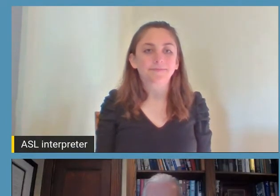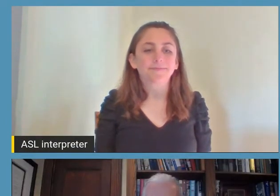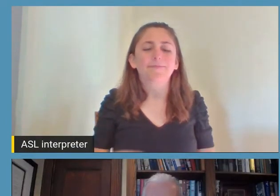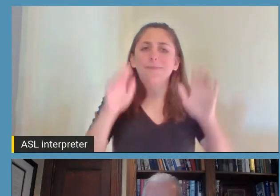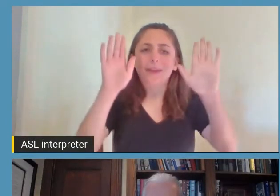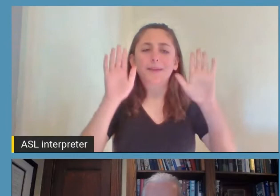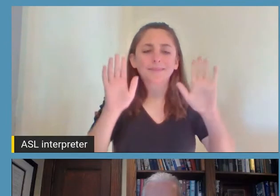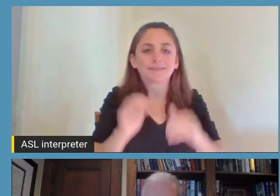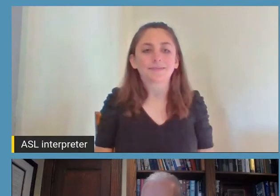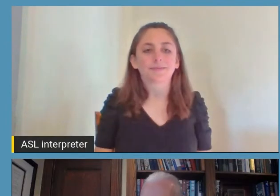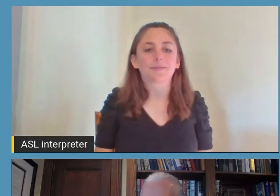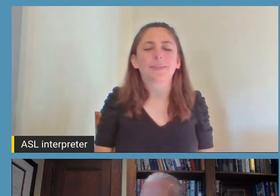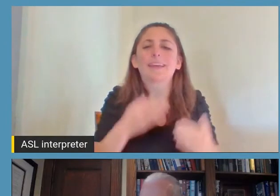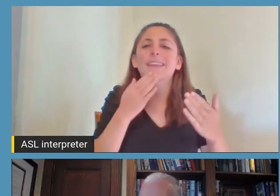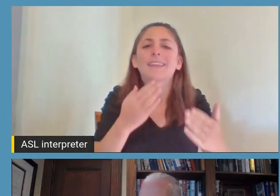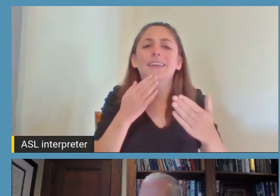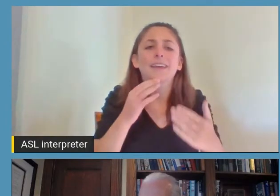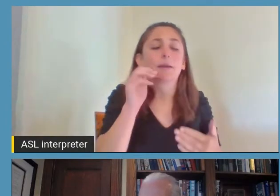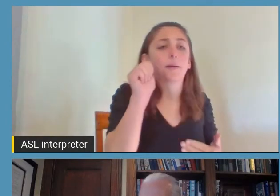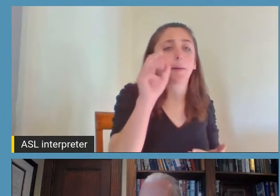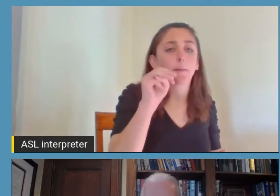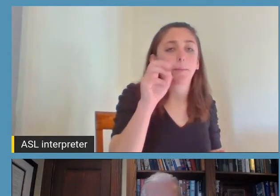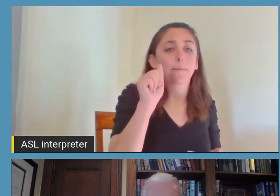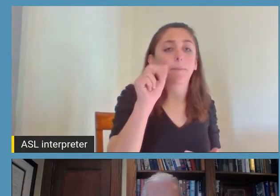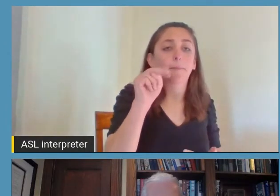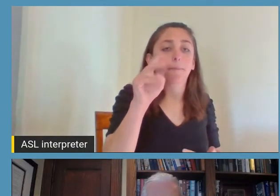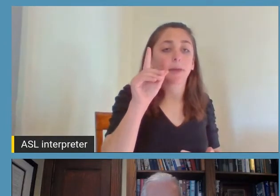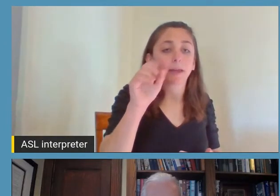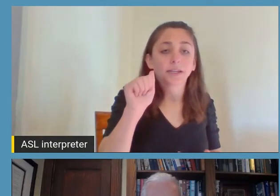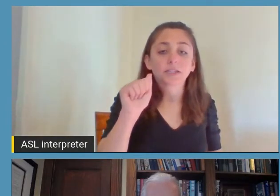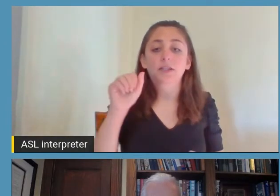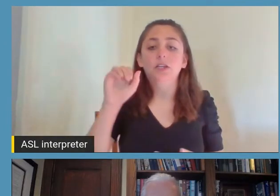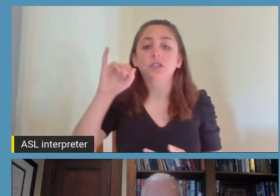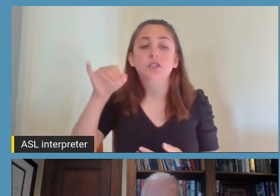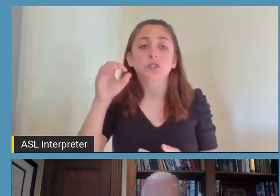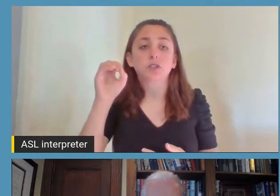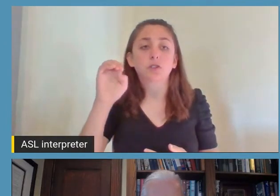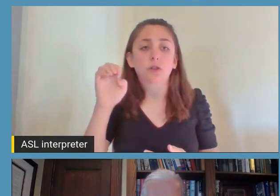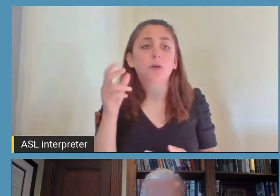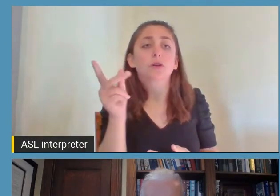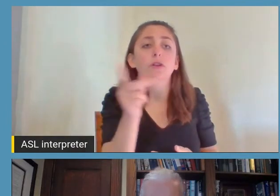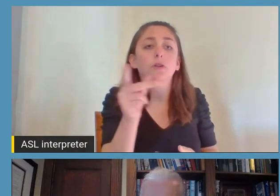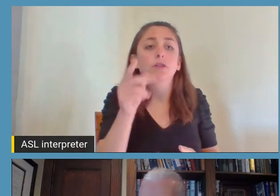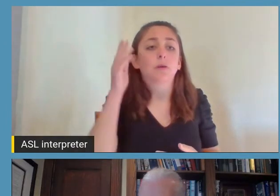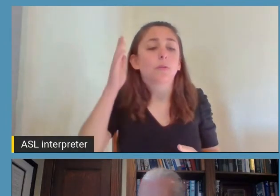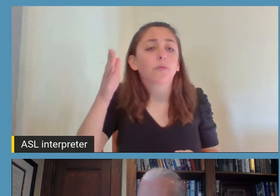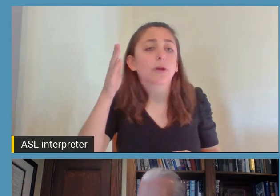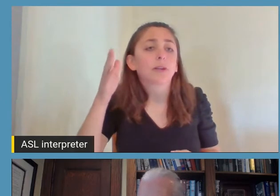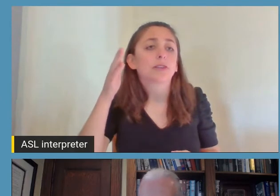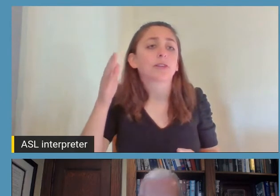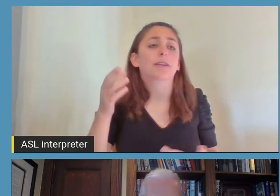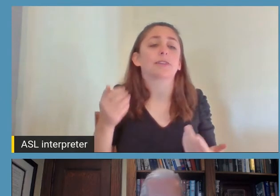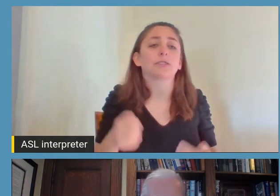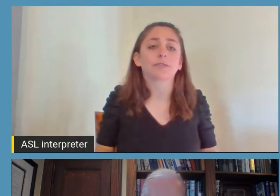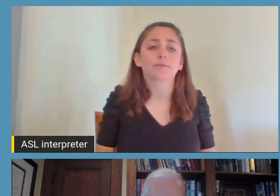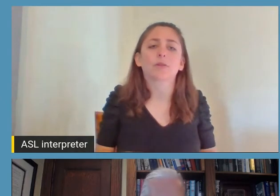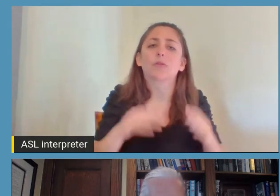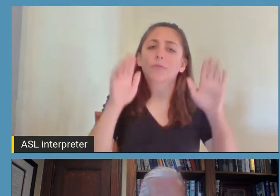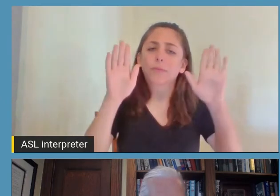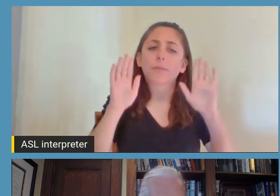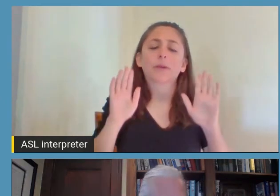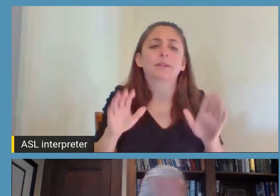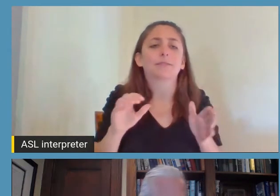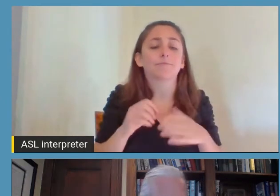Awesome. Well, thank you, Amanda and Joe. That was really terrific. Great presentation. And I do have to say, I'm very impressed by your podcast. Everybody out